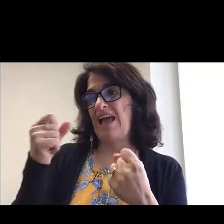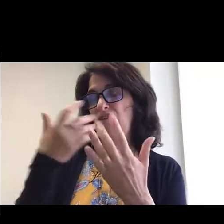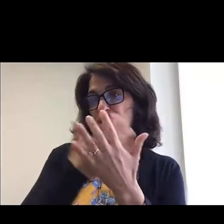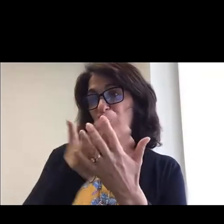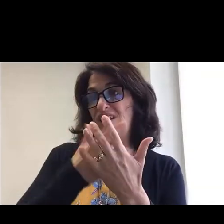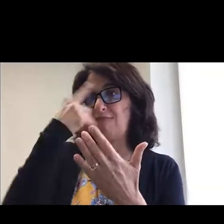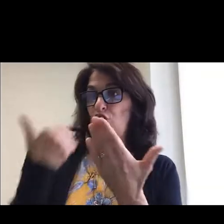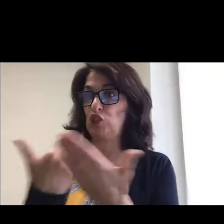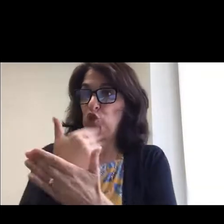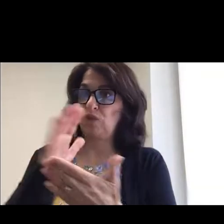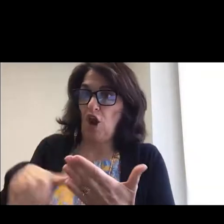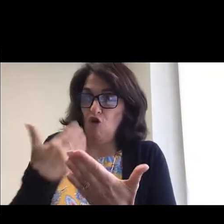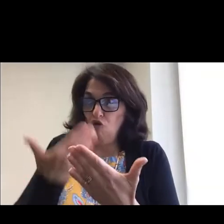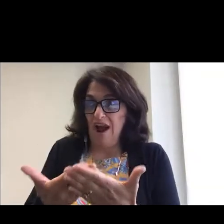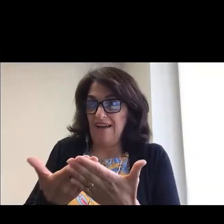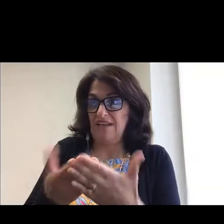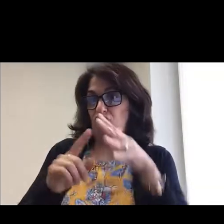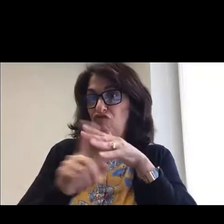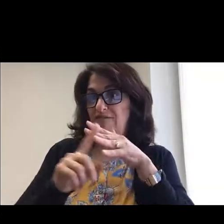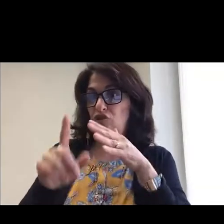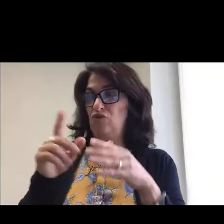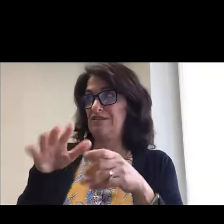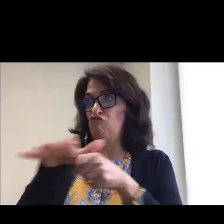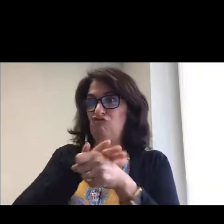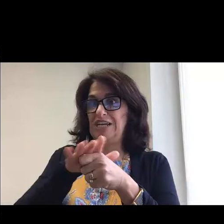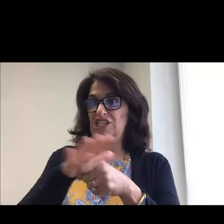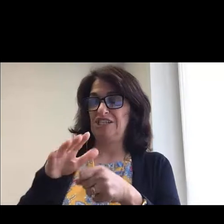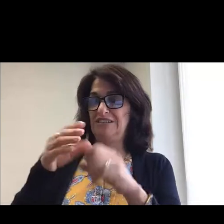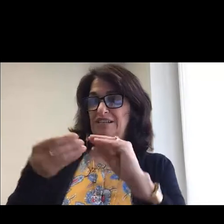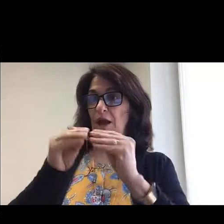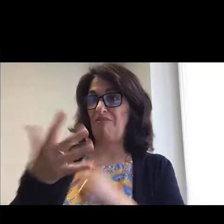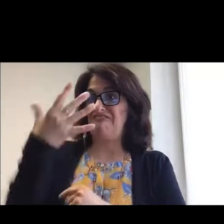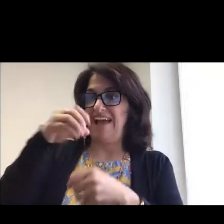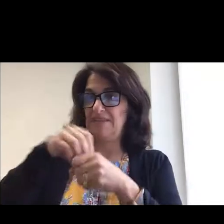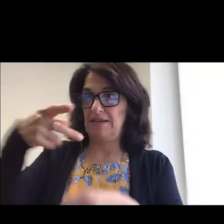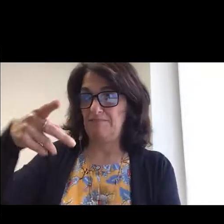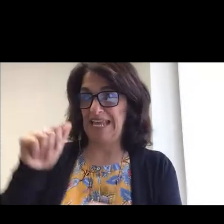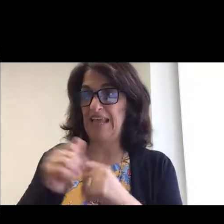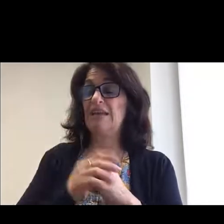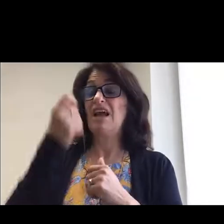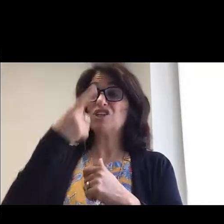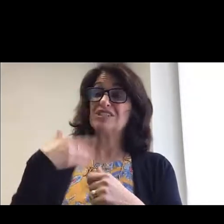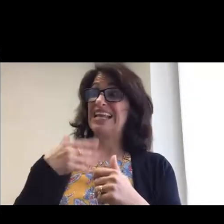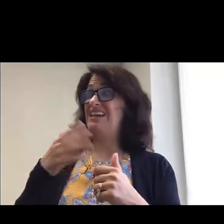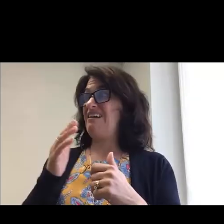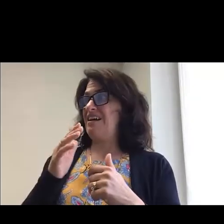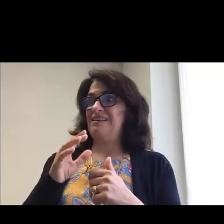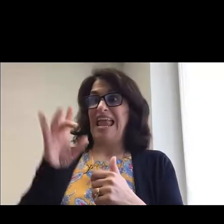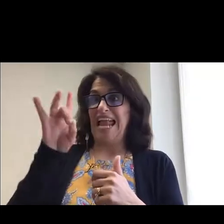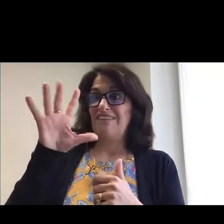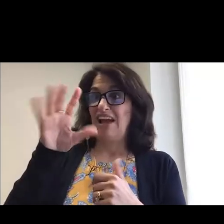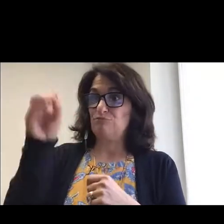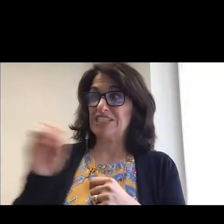refugees in Pennsylvania's Region 5. 86% of our patients are better served in a language other than English,